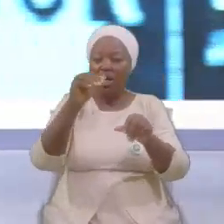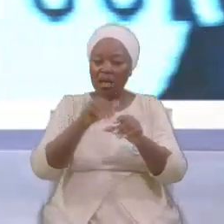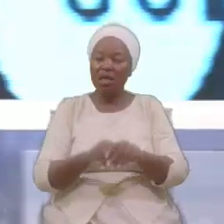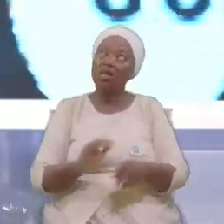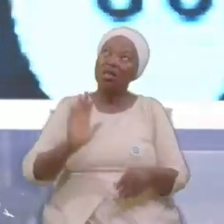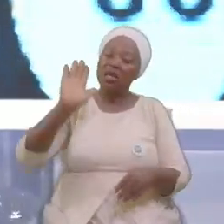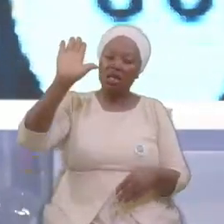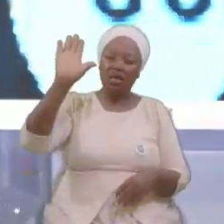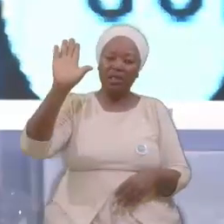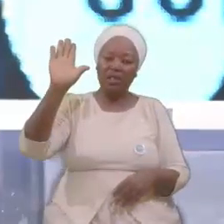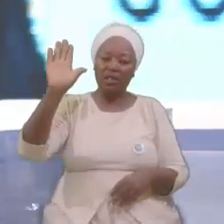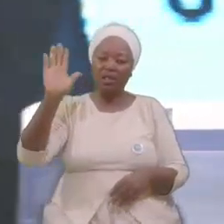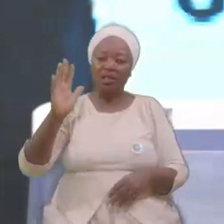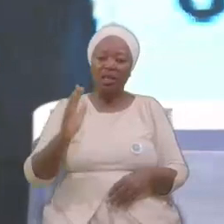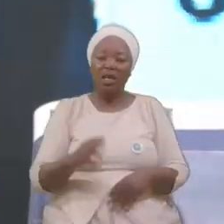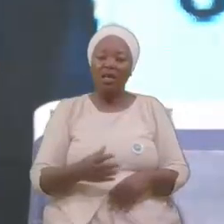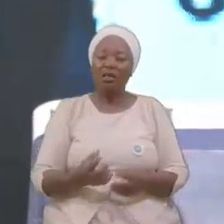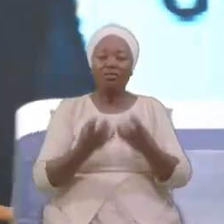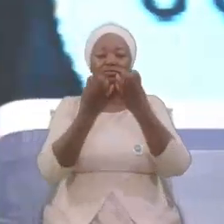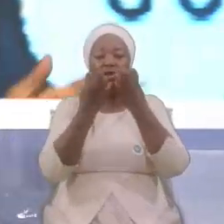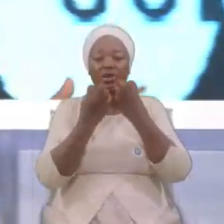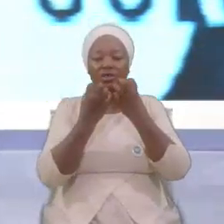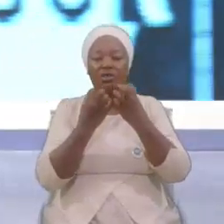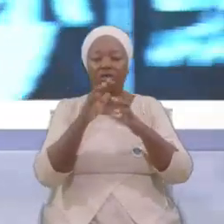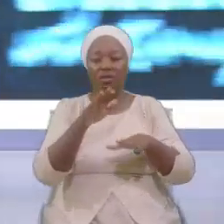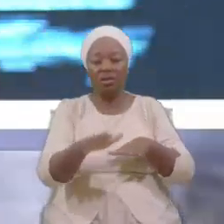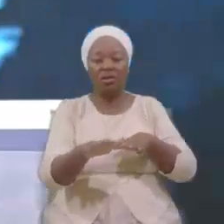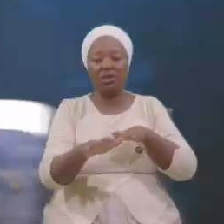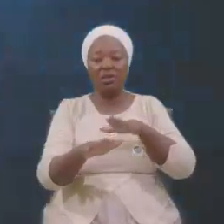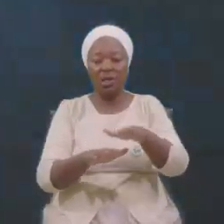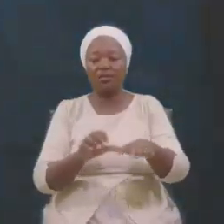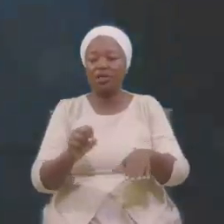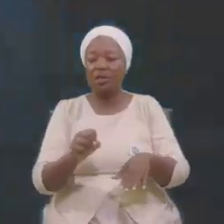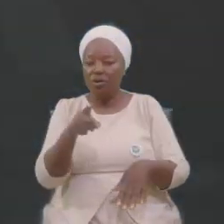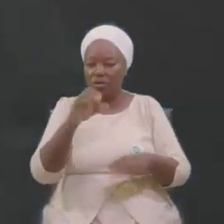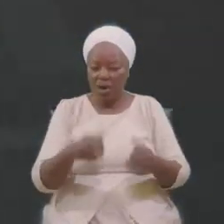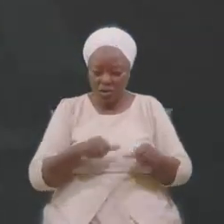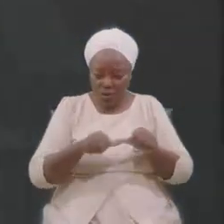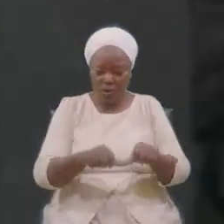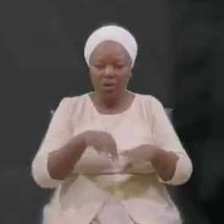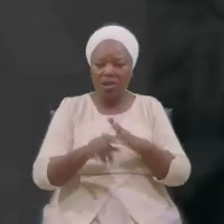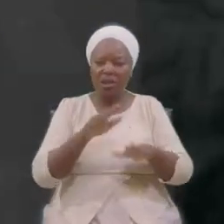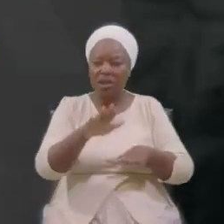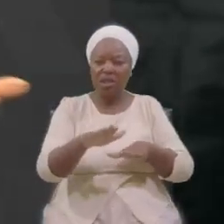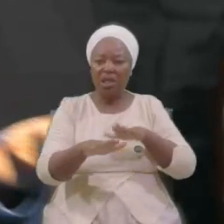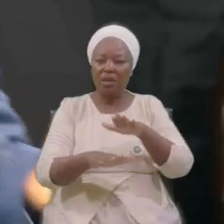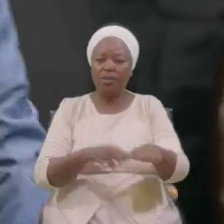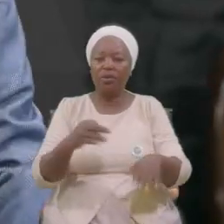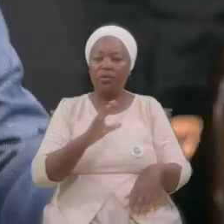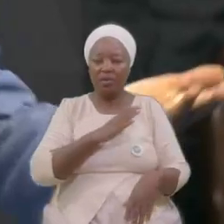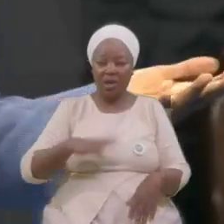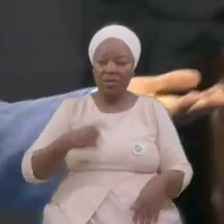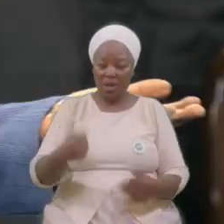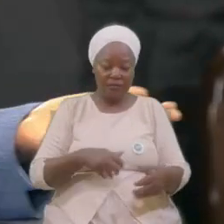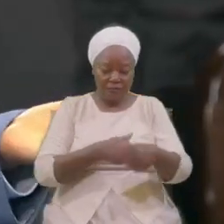his gracious steps. You now continue in the steps of Christ. You are now following